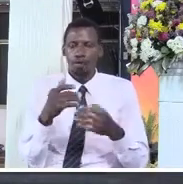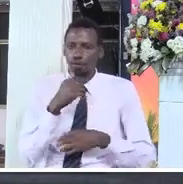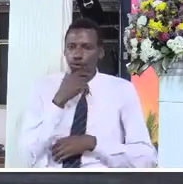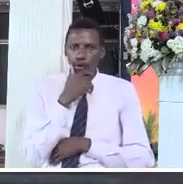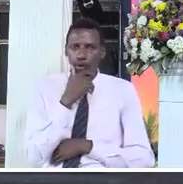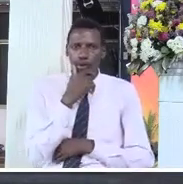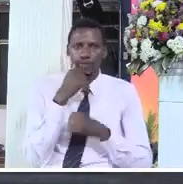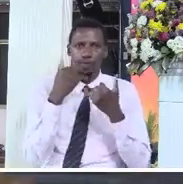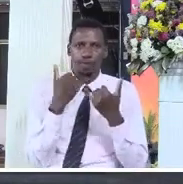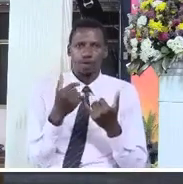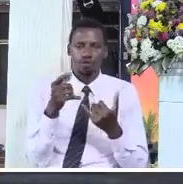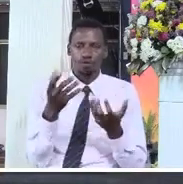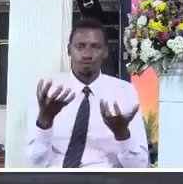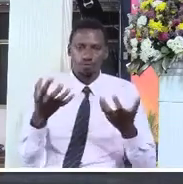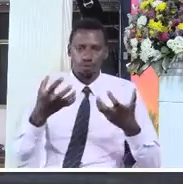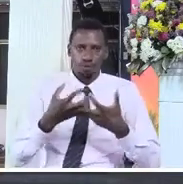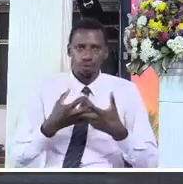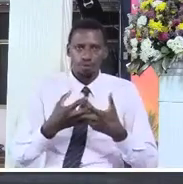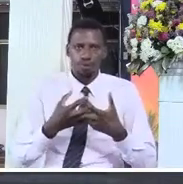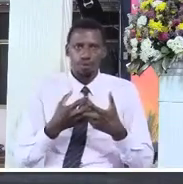you integrate?